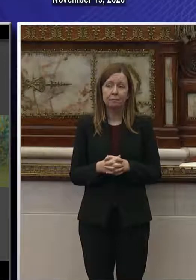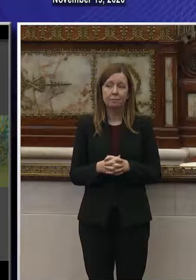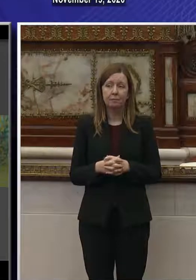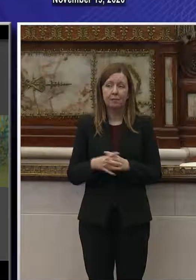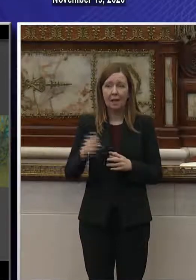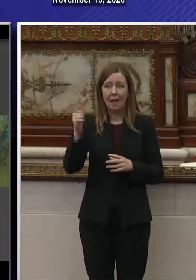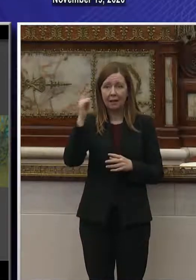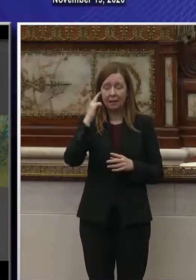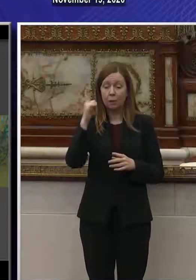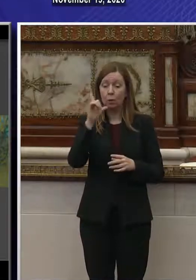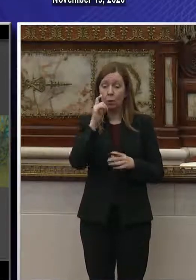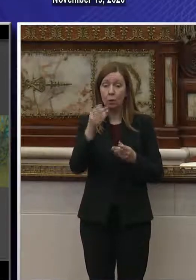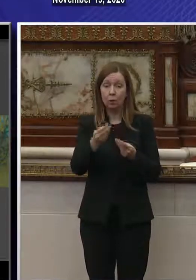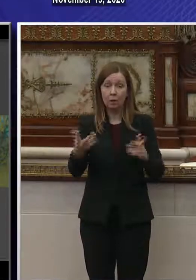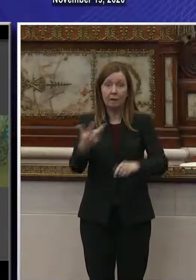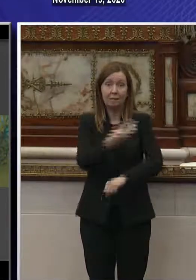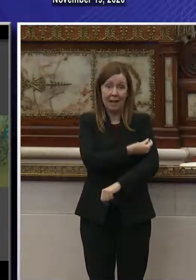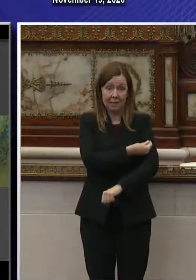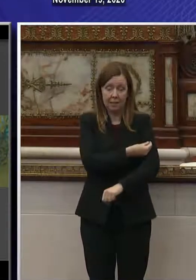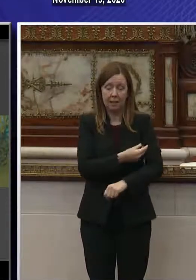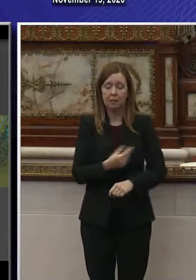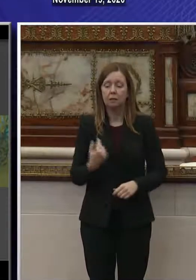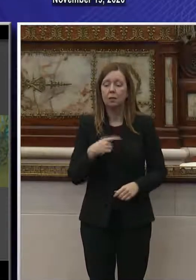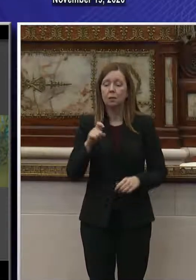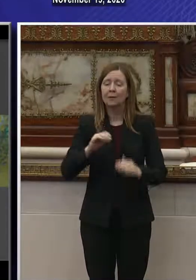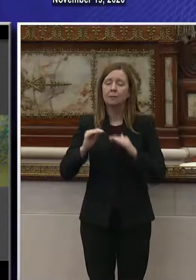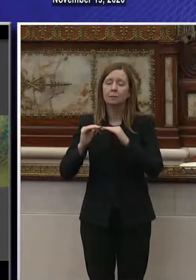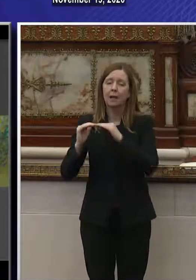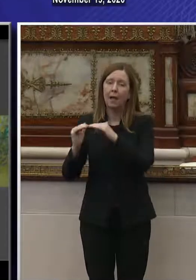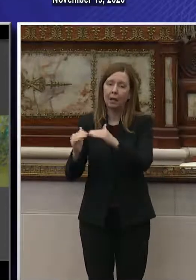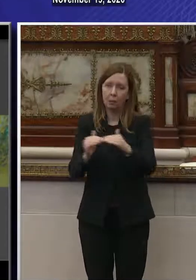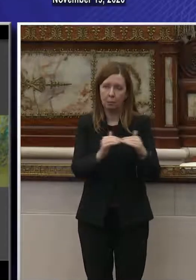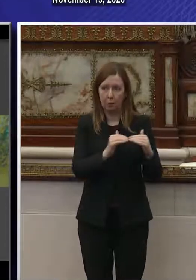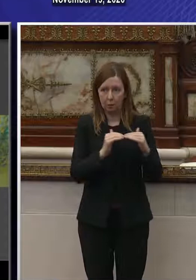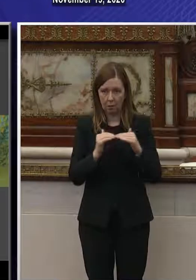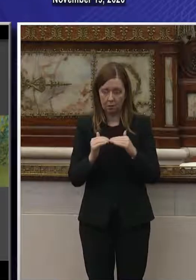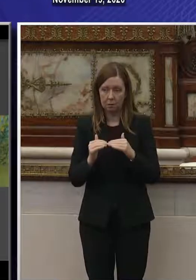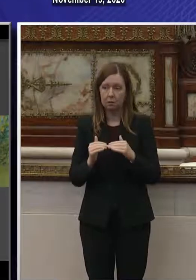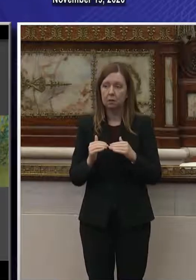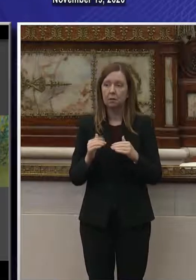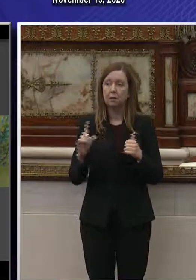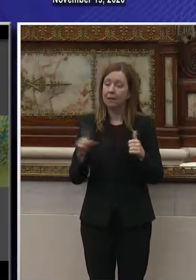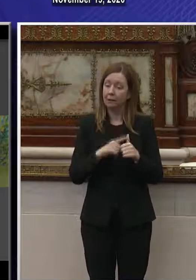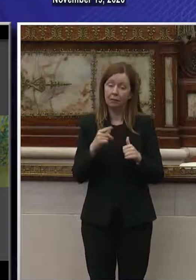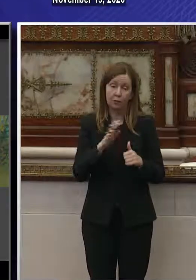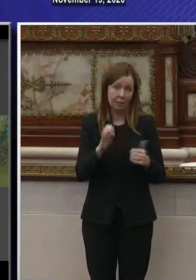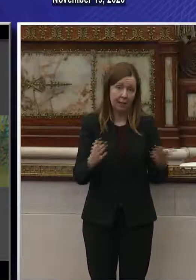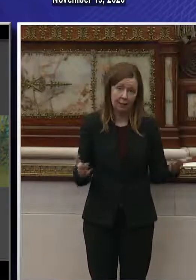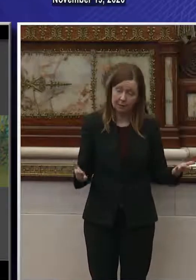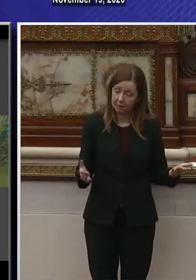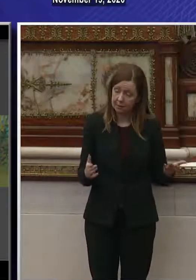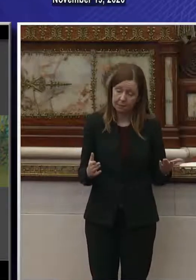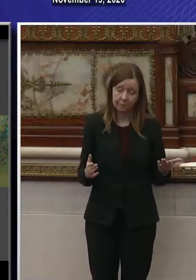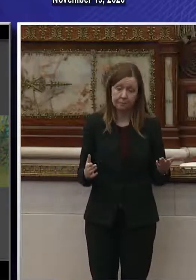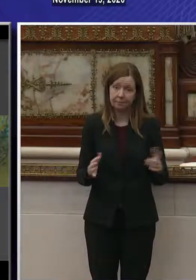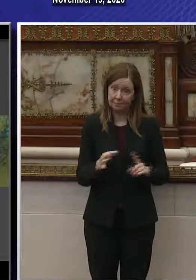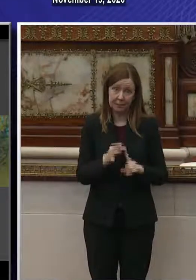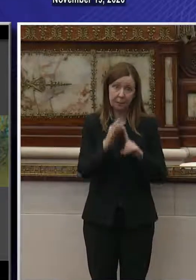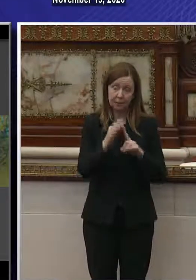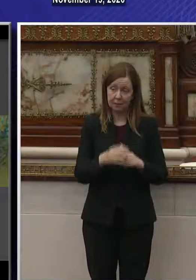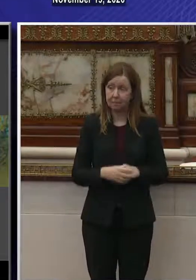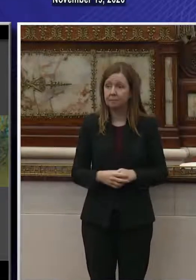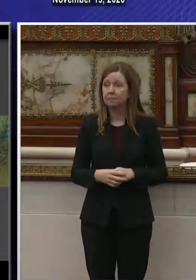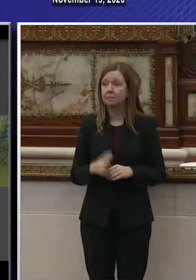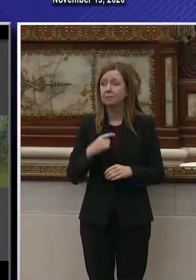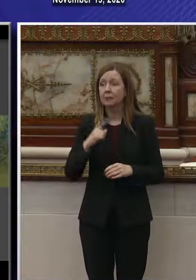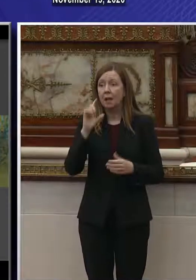in terms of who we vaccinate, we need to be equitable in the first phase in particular.